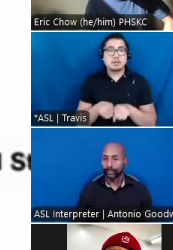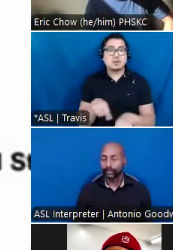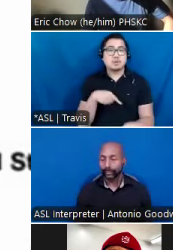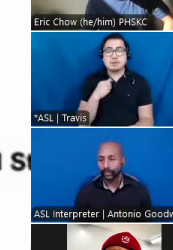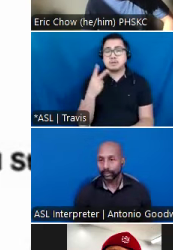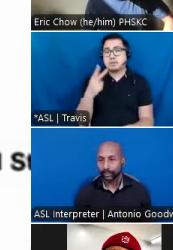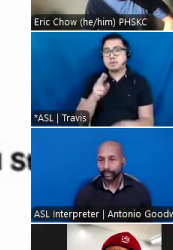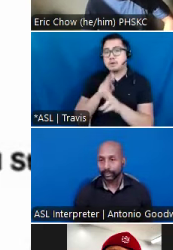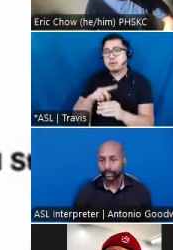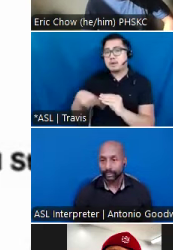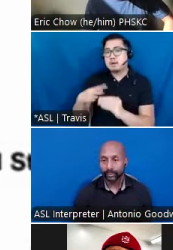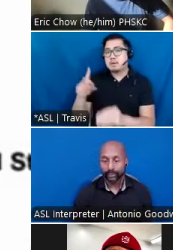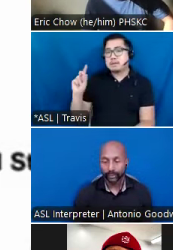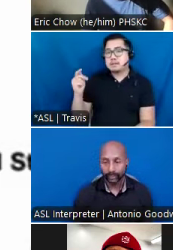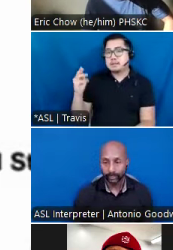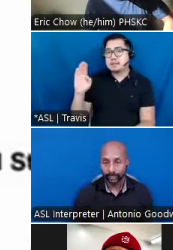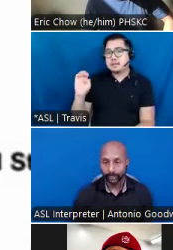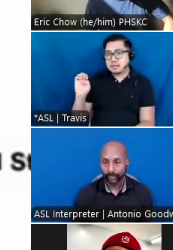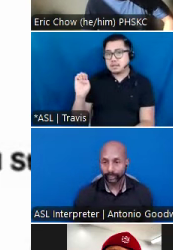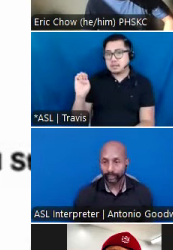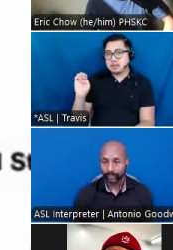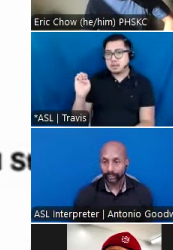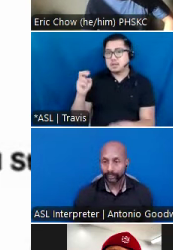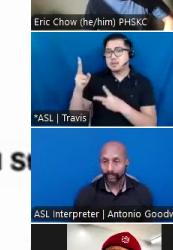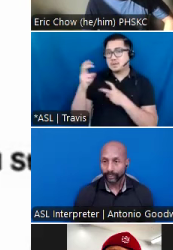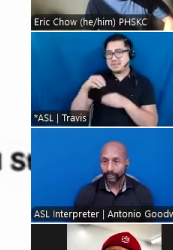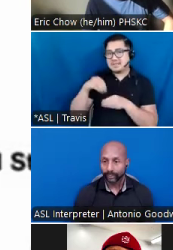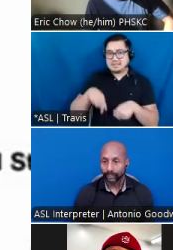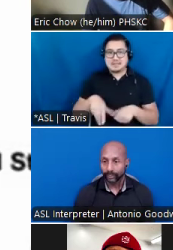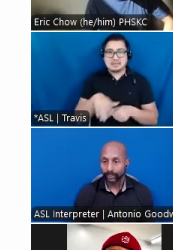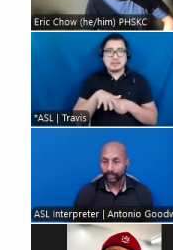reports of dengue acquired in this area.